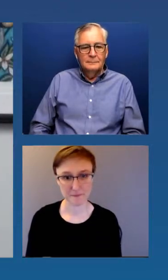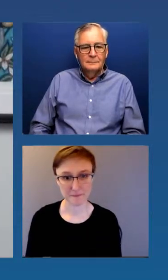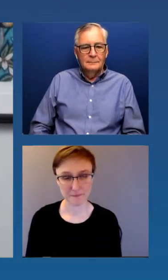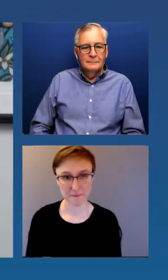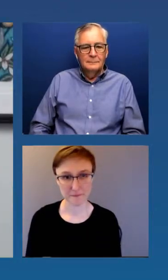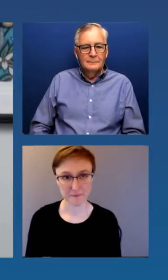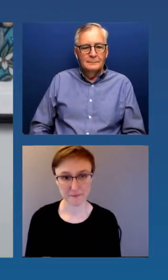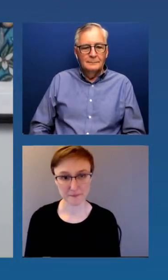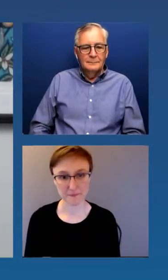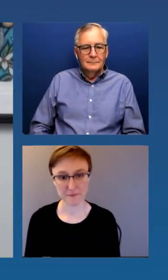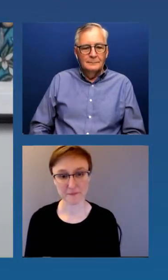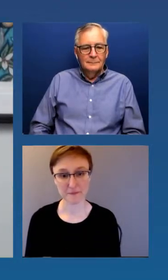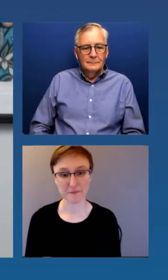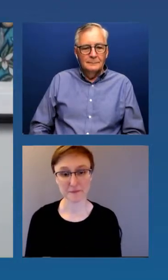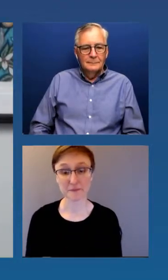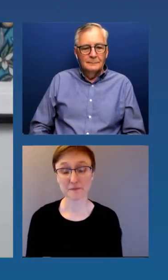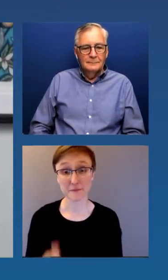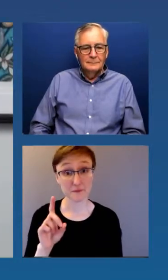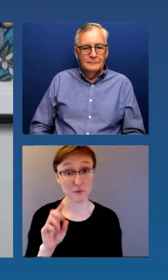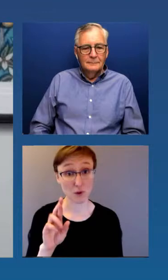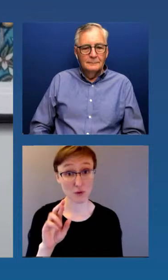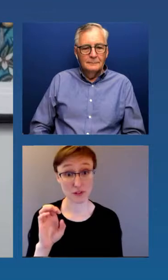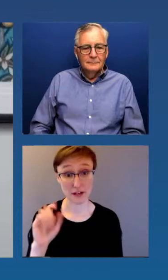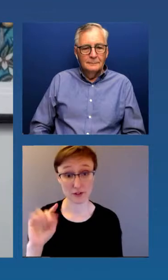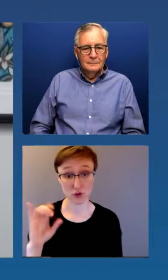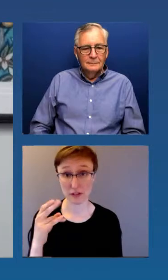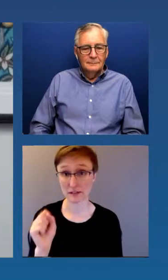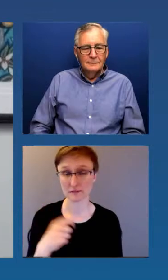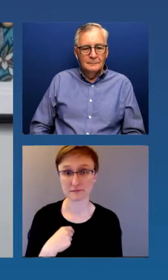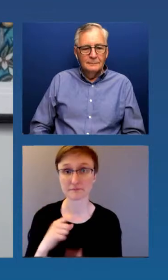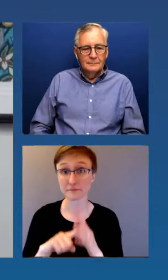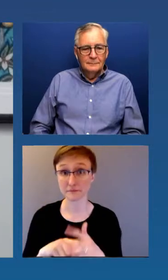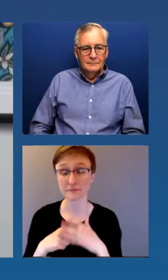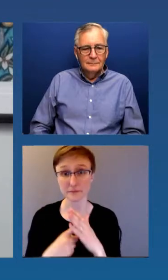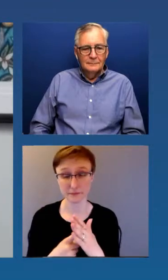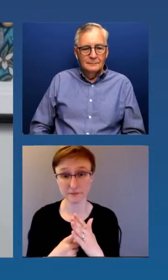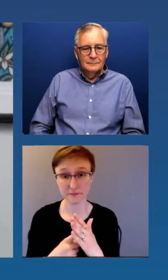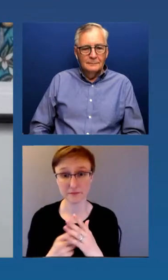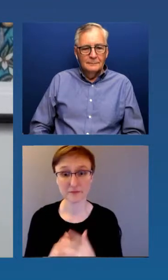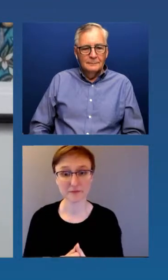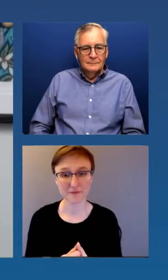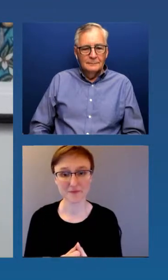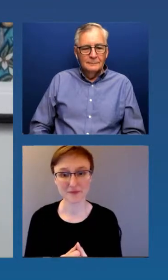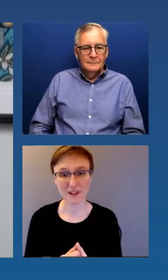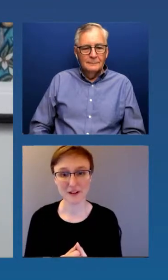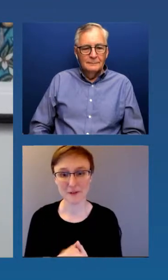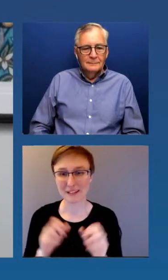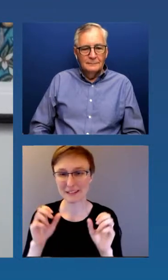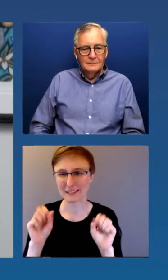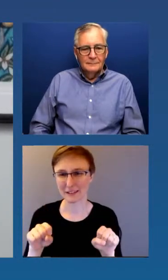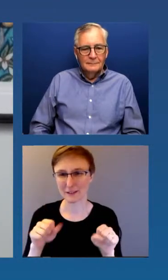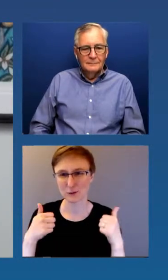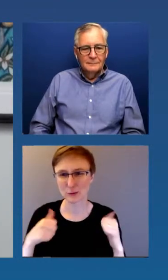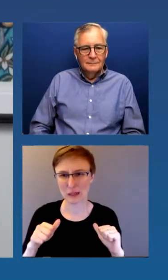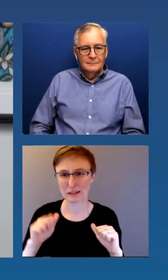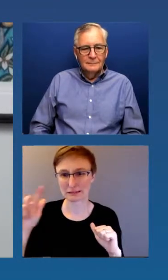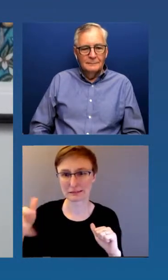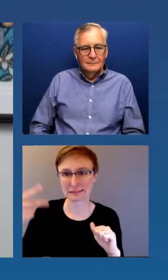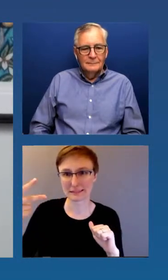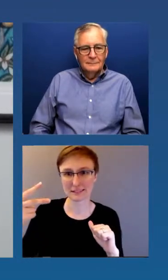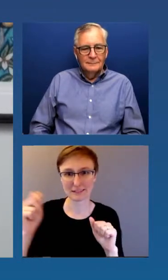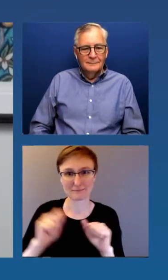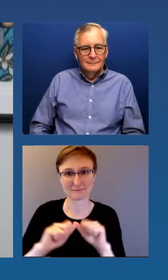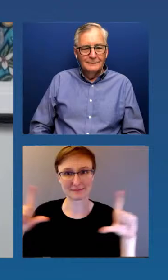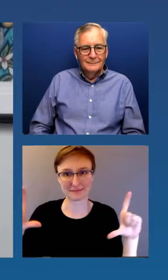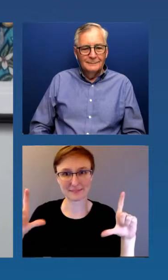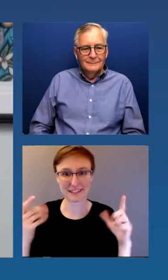I can start, but I welcome anybody to join in. And we could try all of us being up on video again. It's just, it's nice to be able to